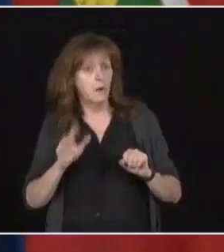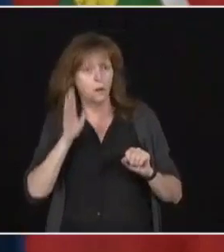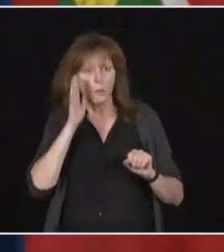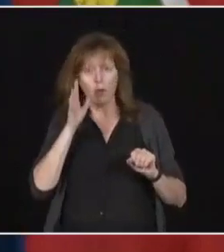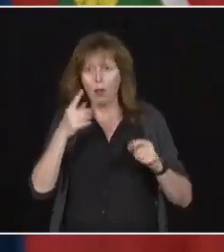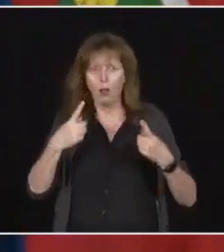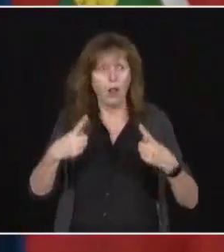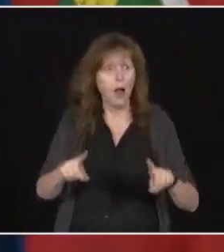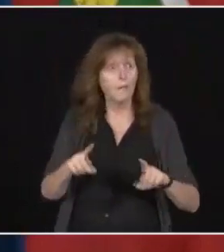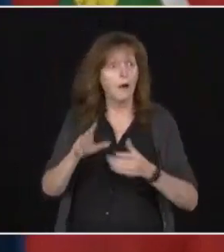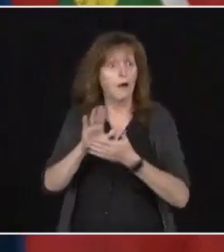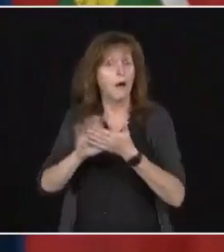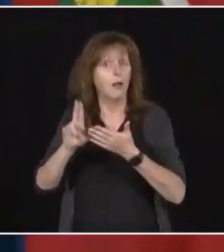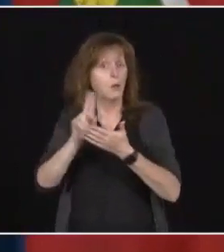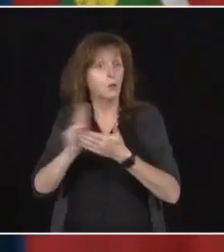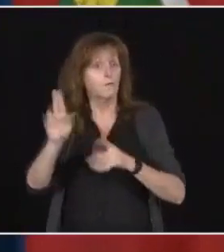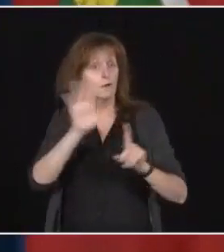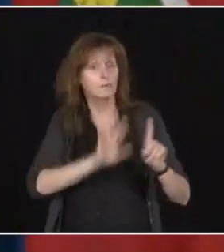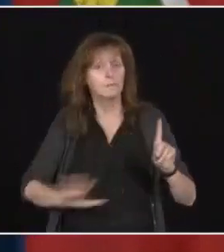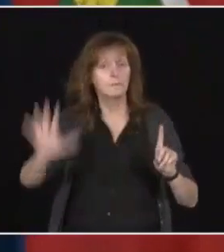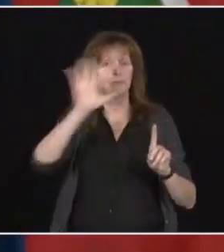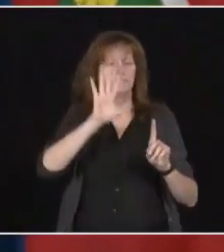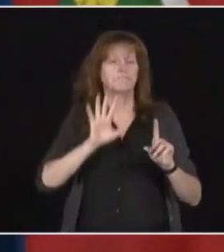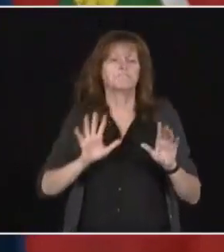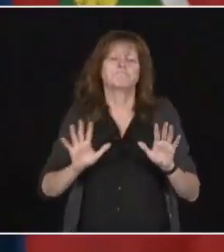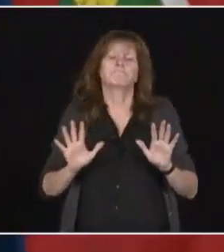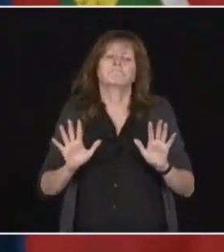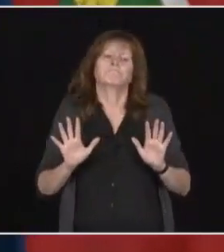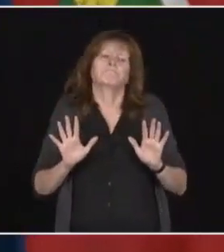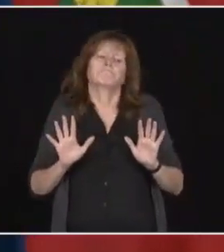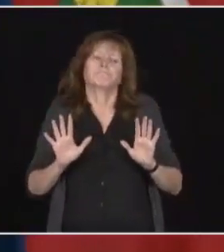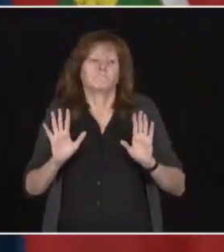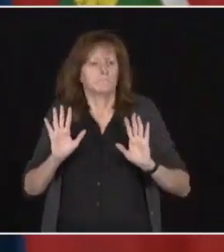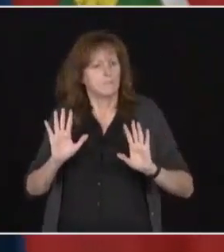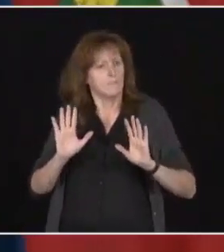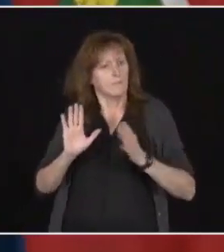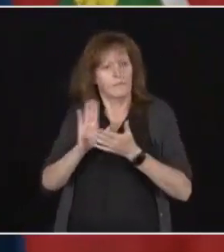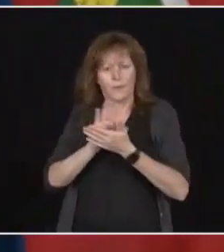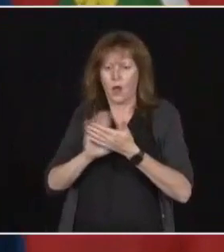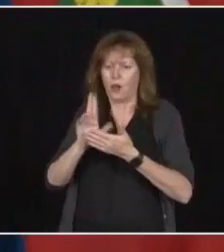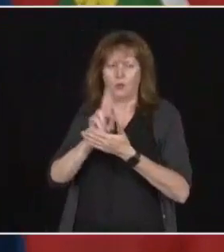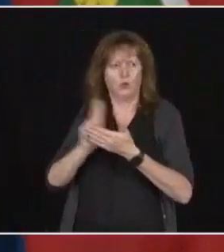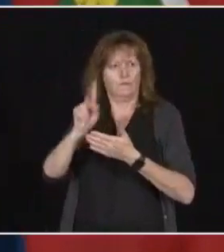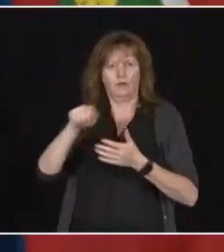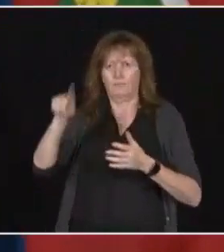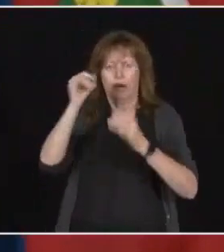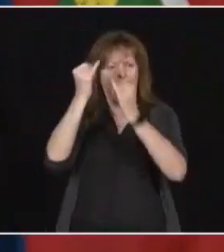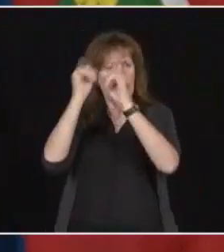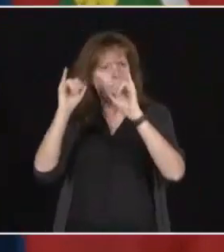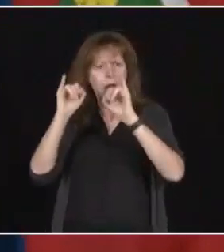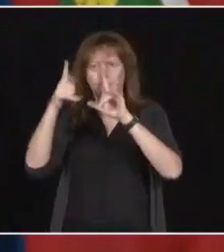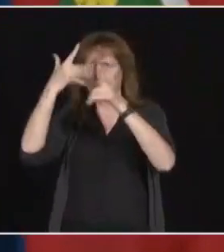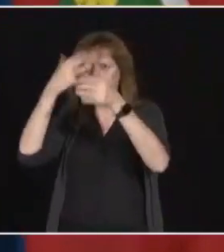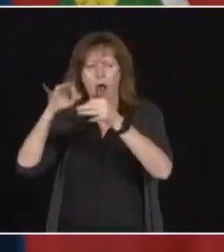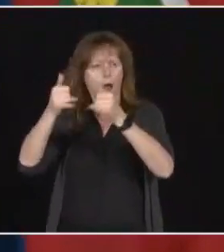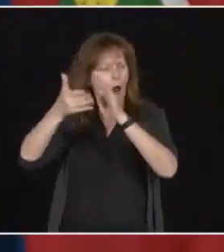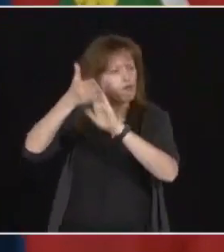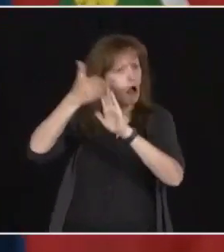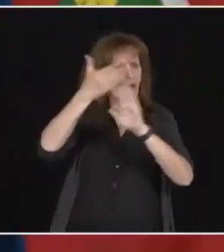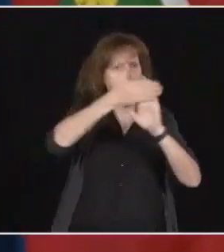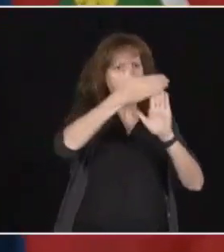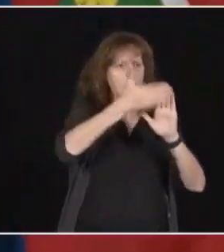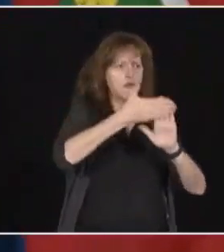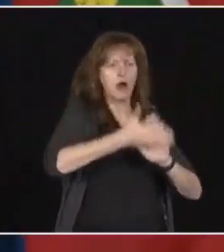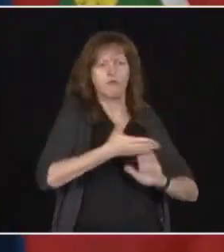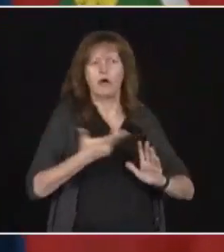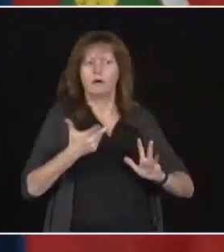province? Our institutions are autonomous and they can conduct themselves as they deem appropriate, obviously following the nature of the protocols and the